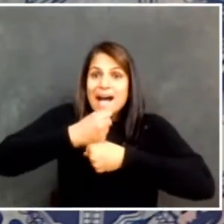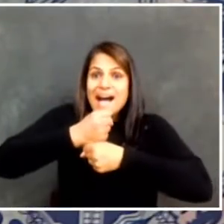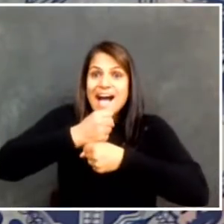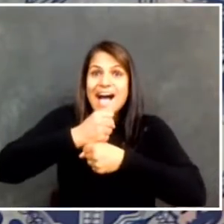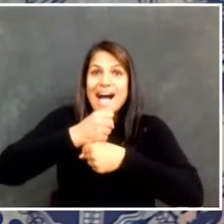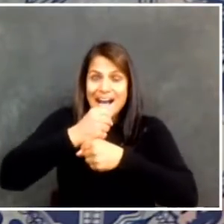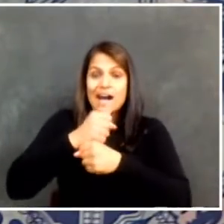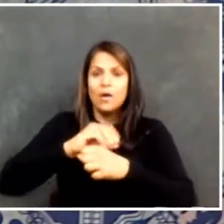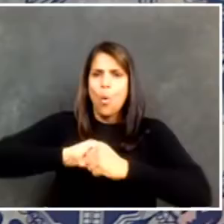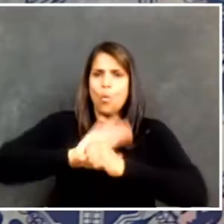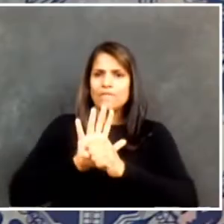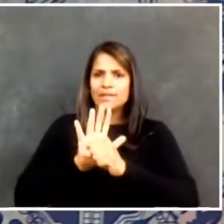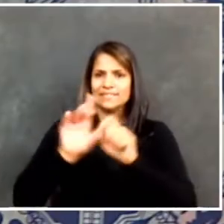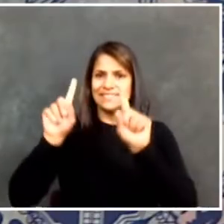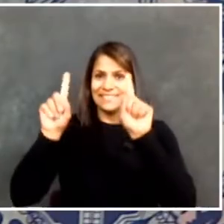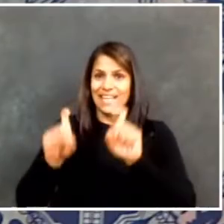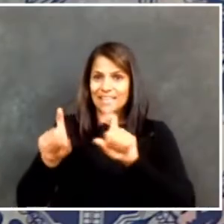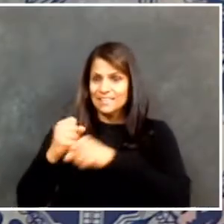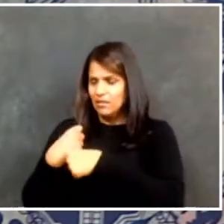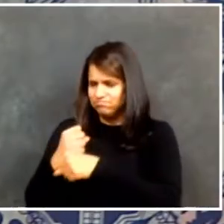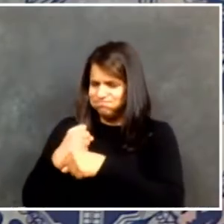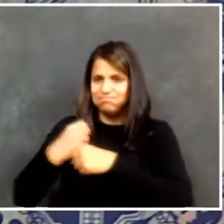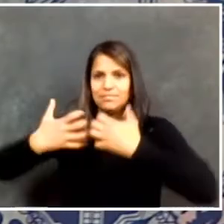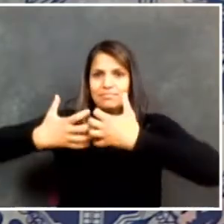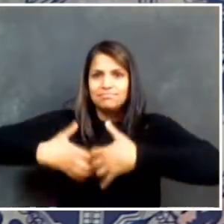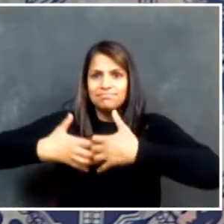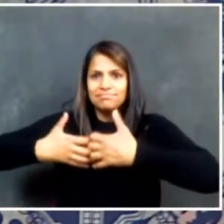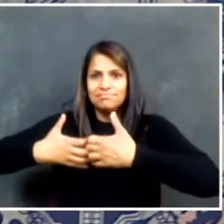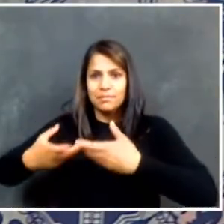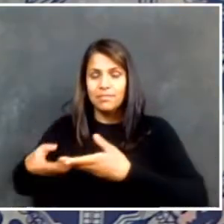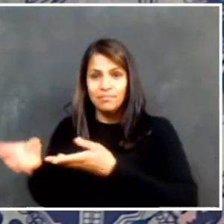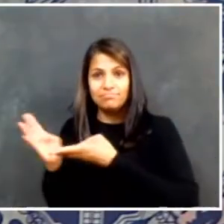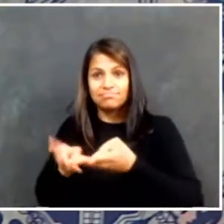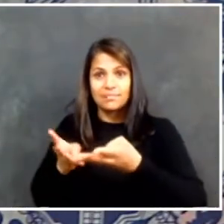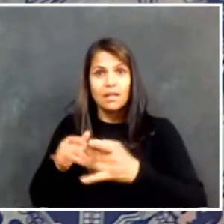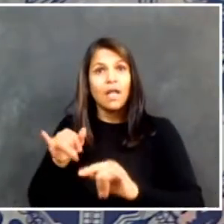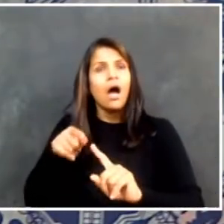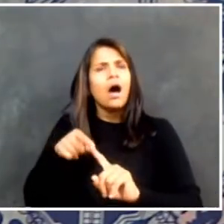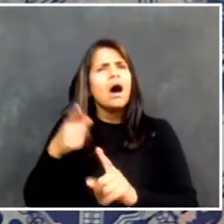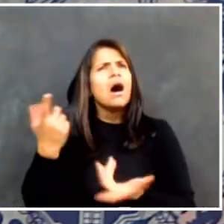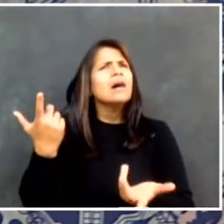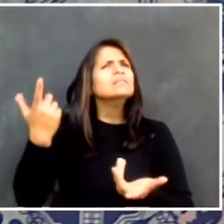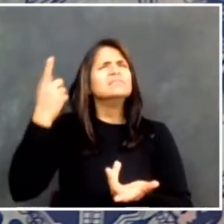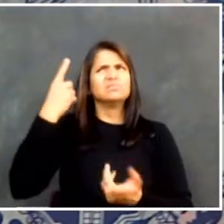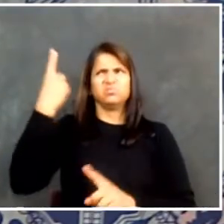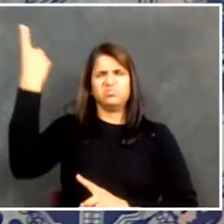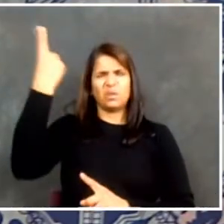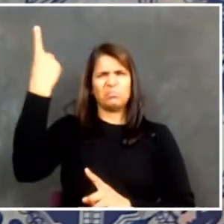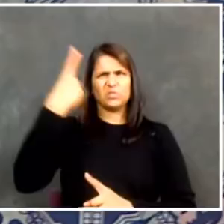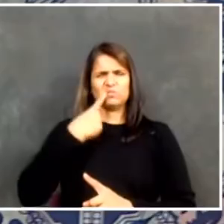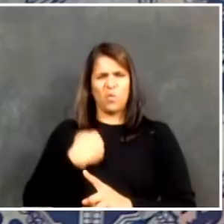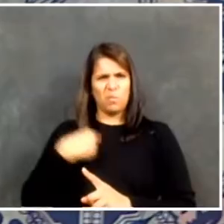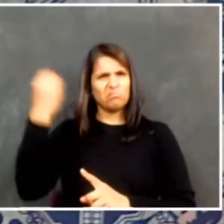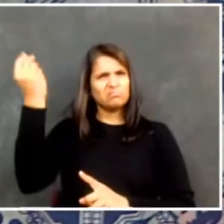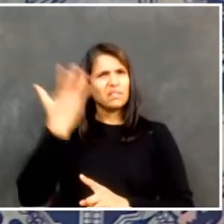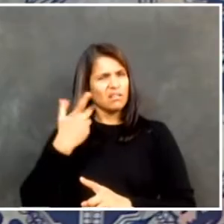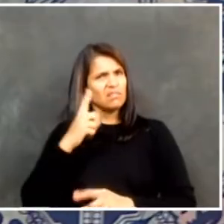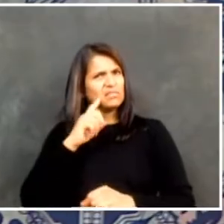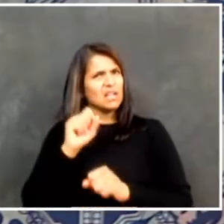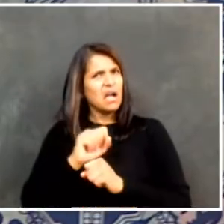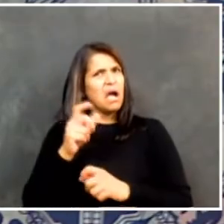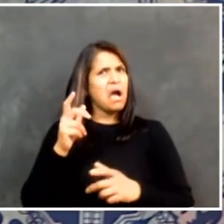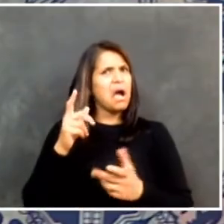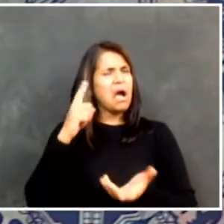a wartime environment. We are absolutely certain. We wouldn't have made the announcement if we weren't certain we could